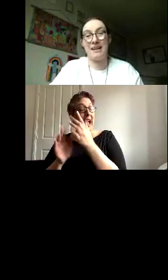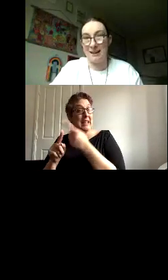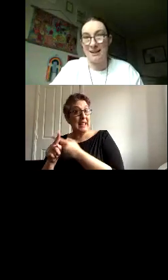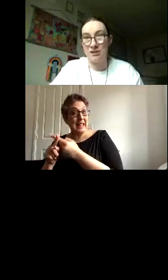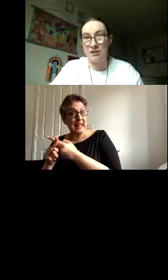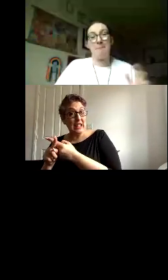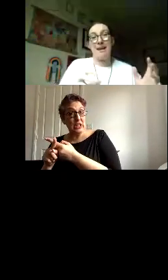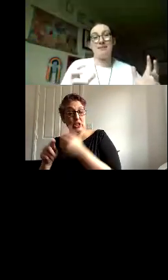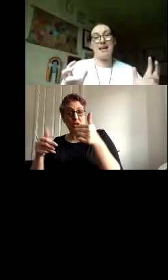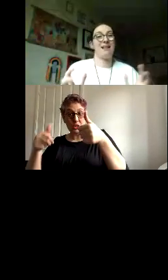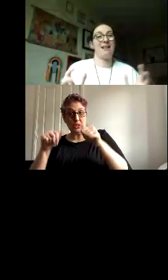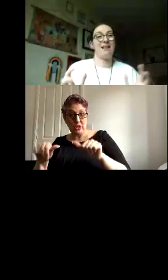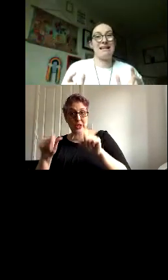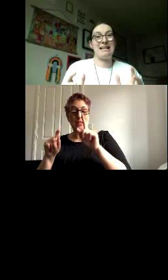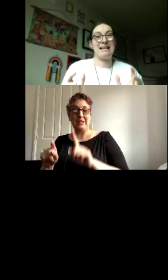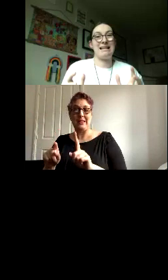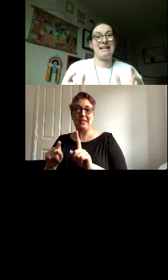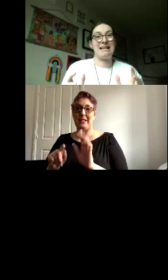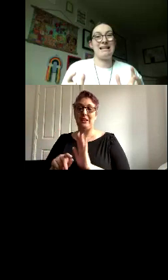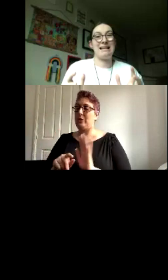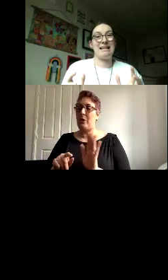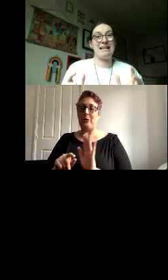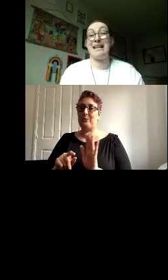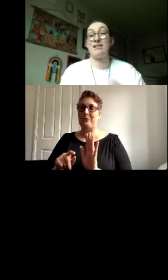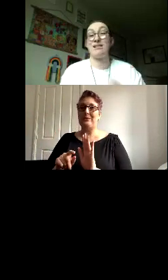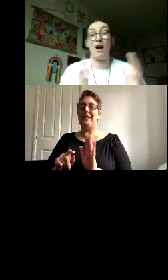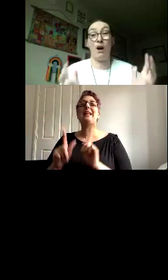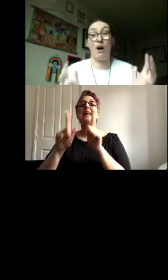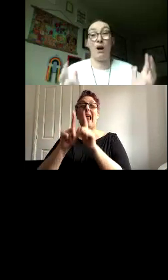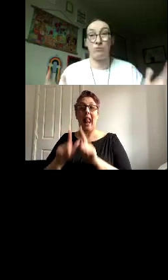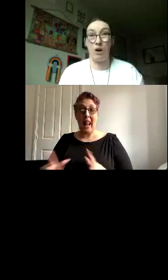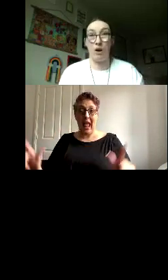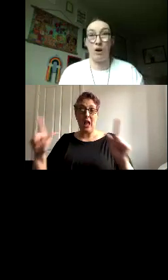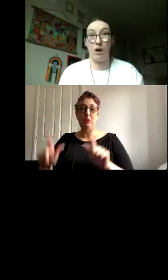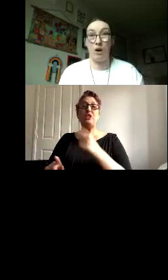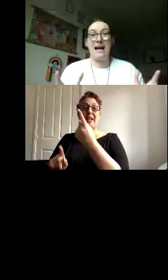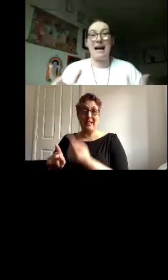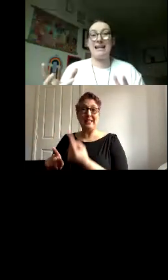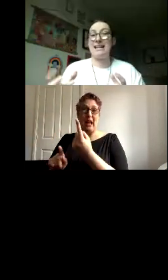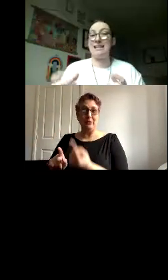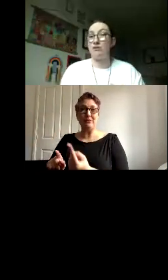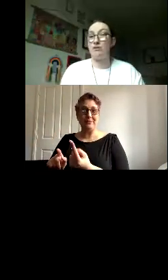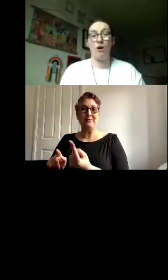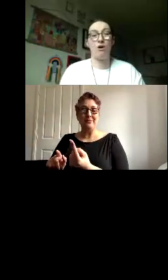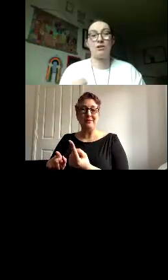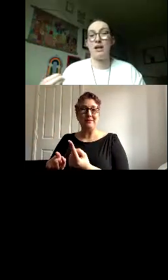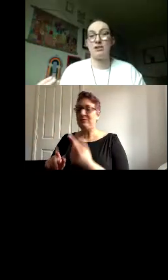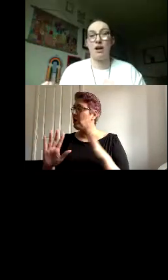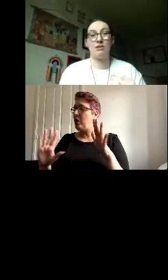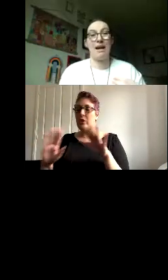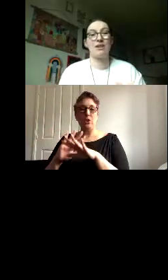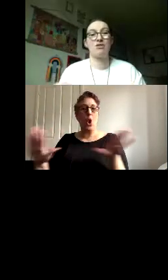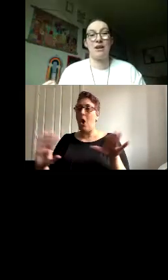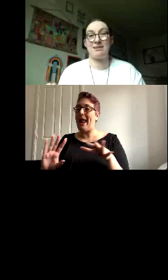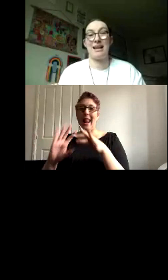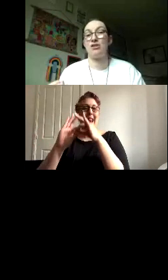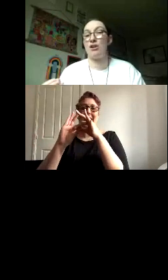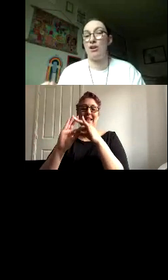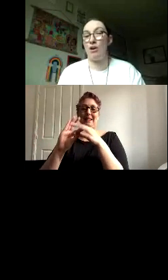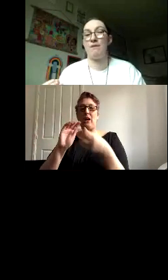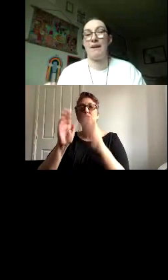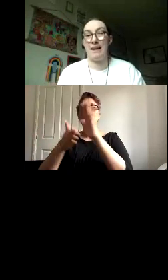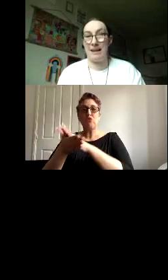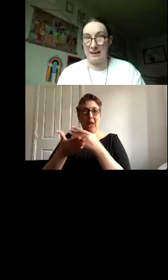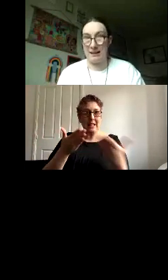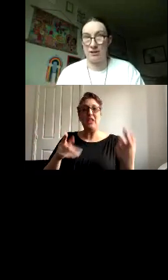of? BSL is a language within its own right, and it is not a direct